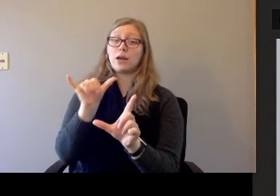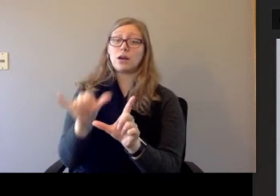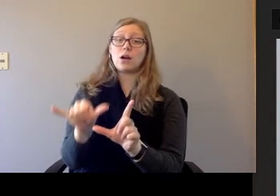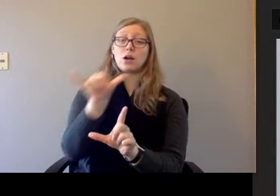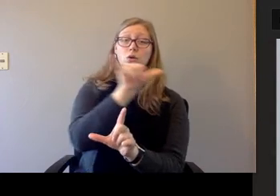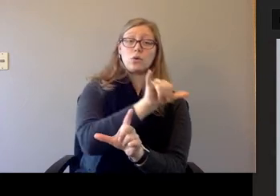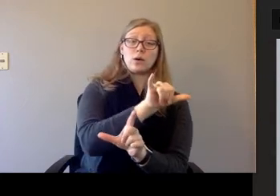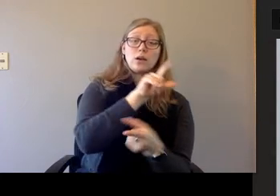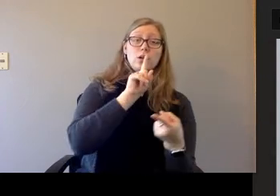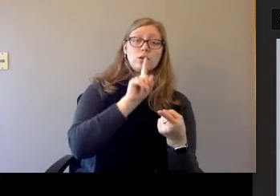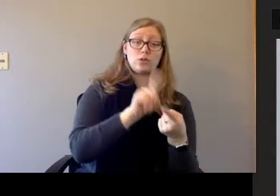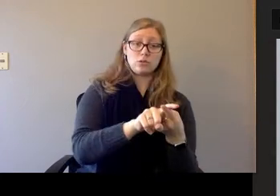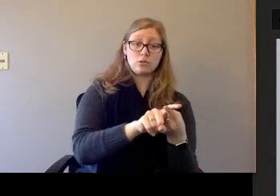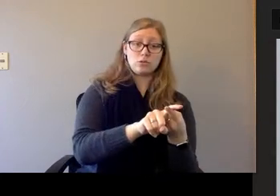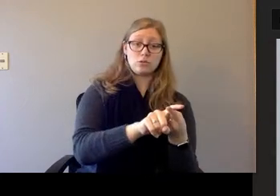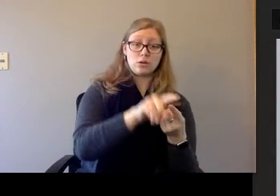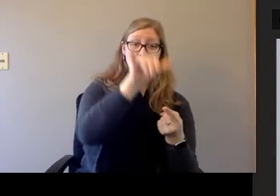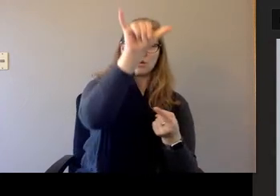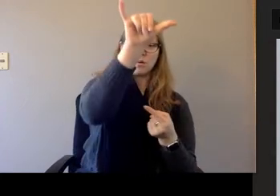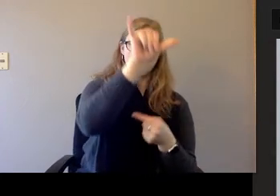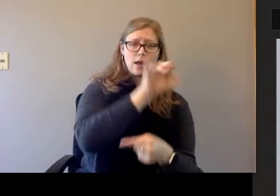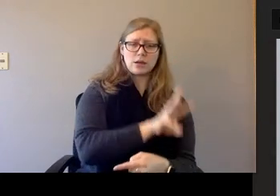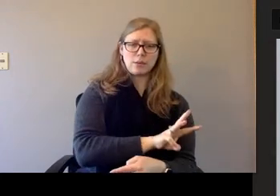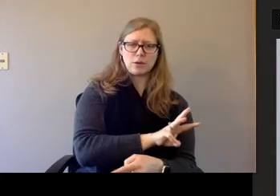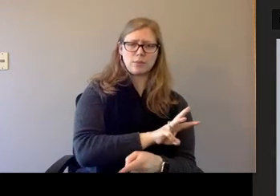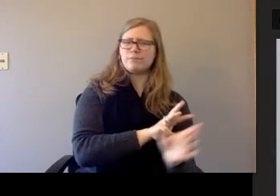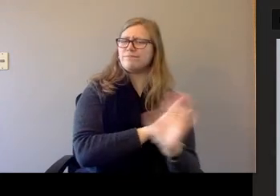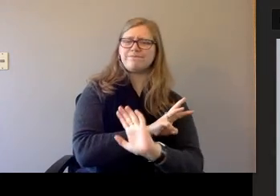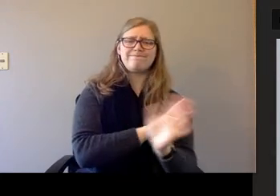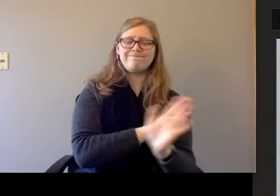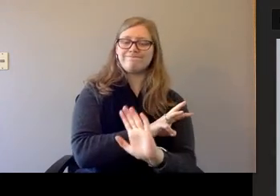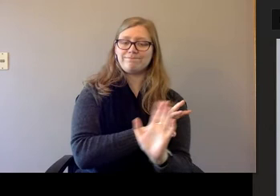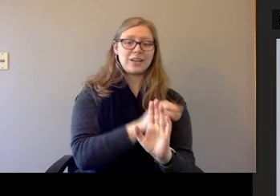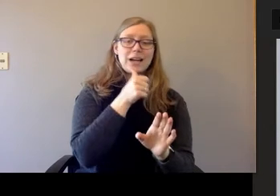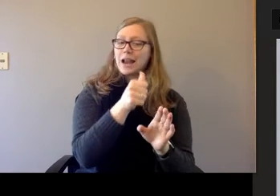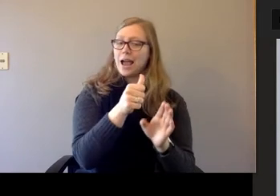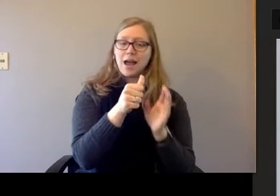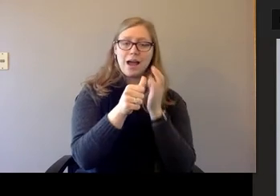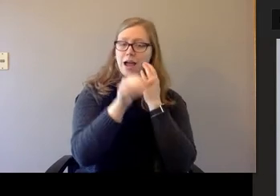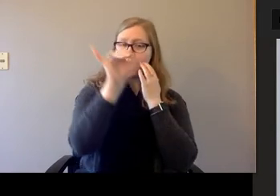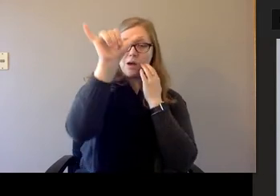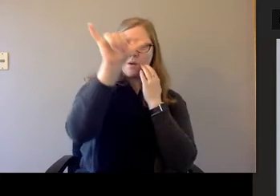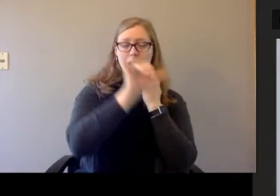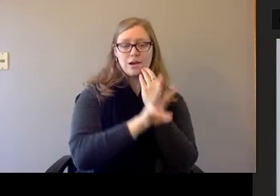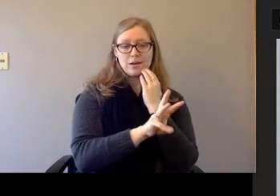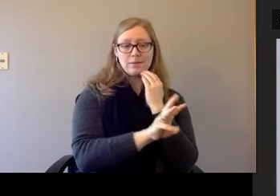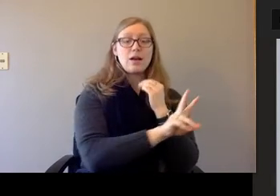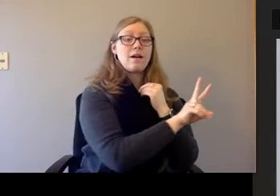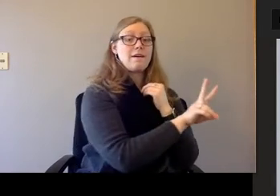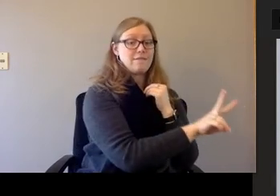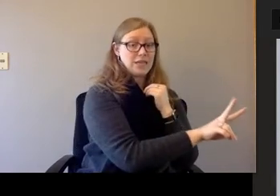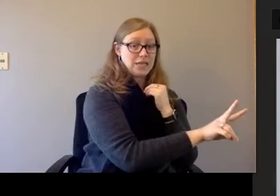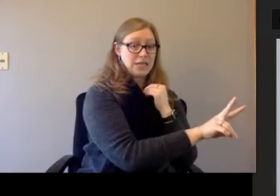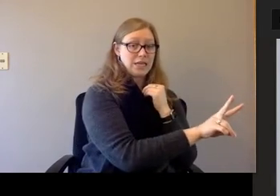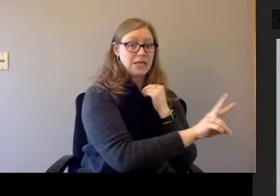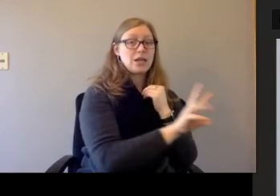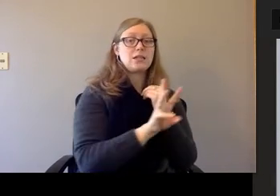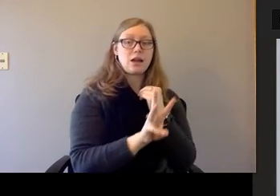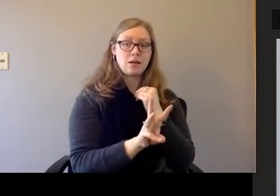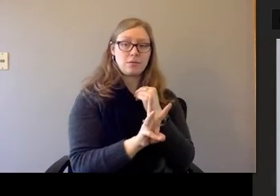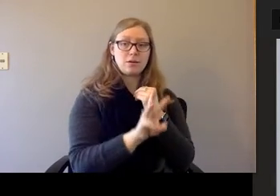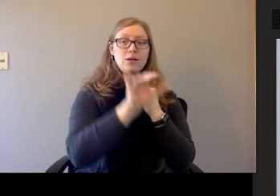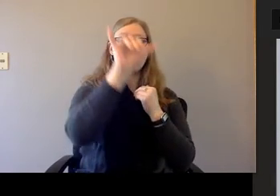congruent to angle y, w, actually not y, w, v,